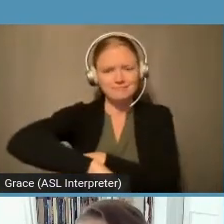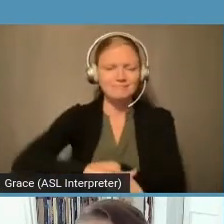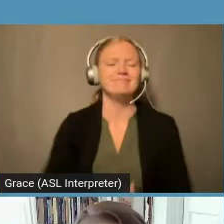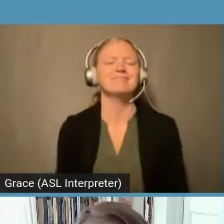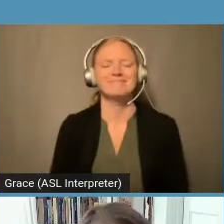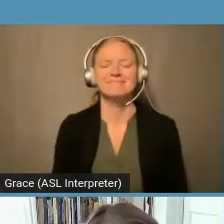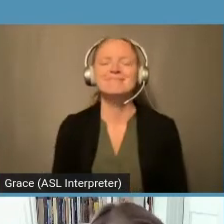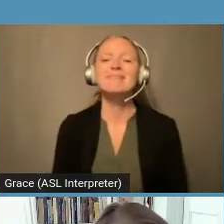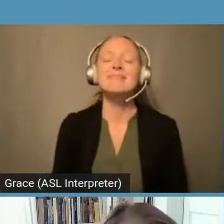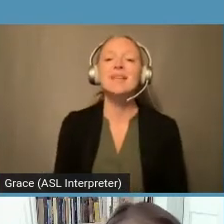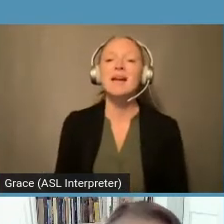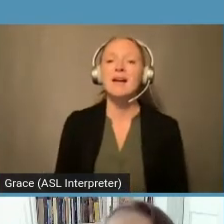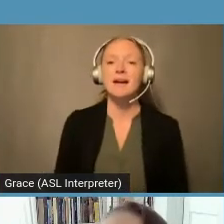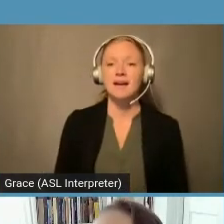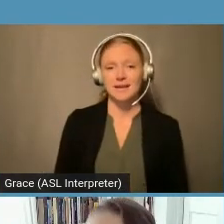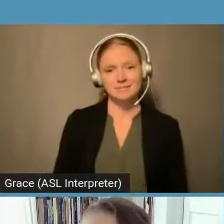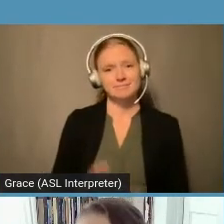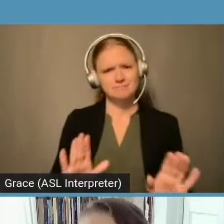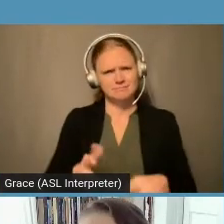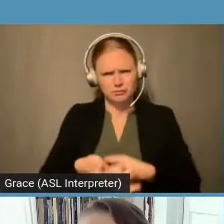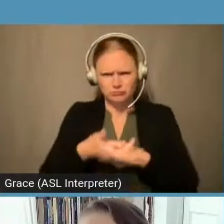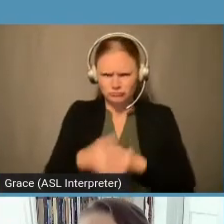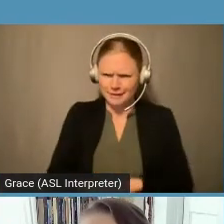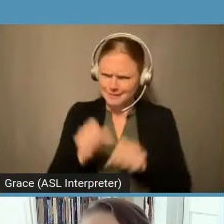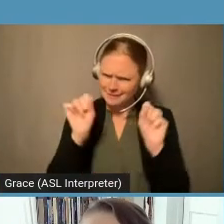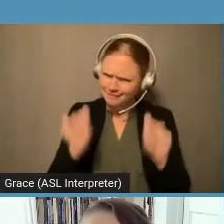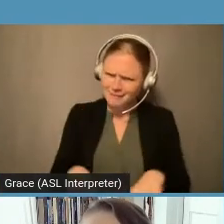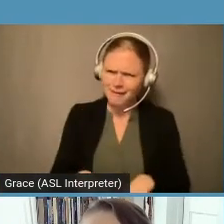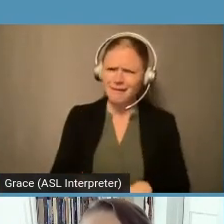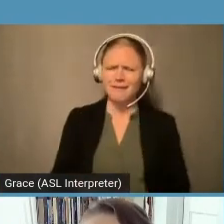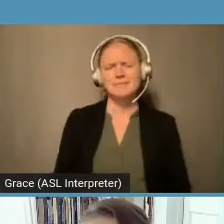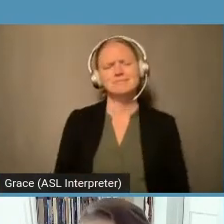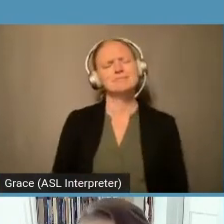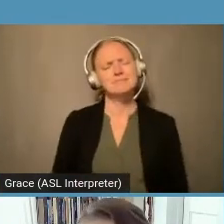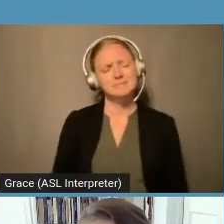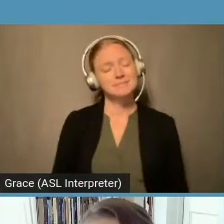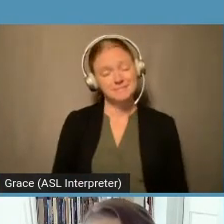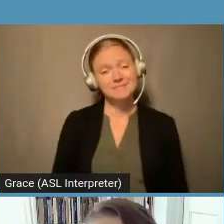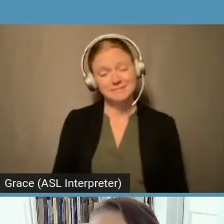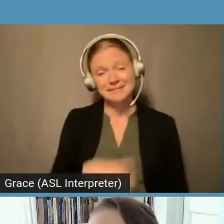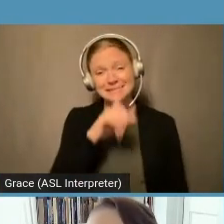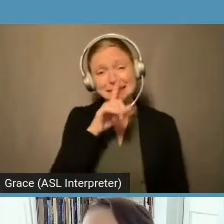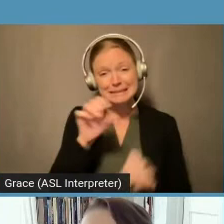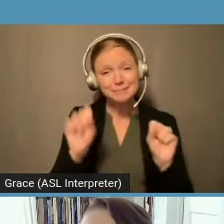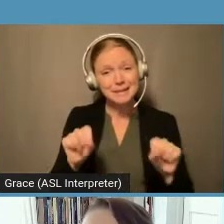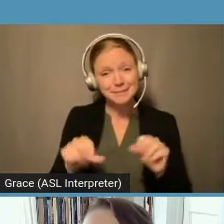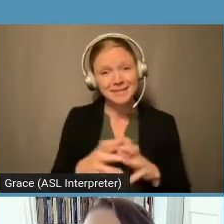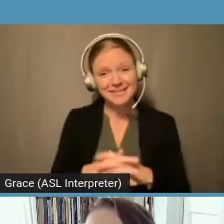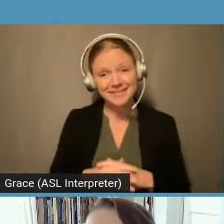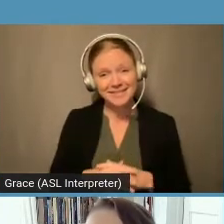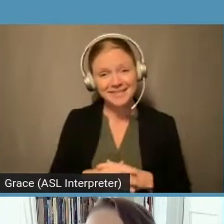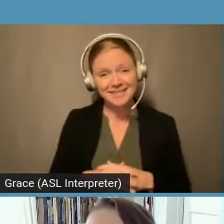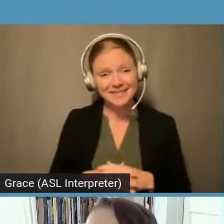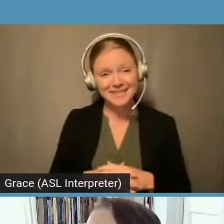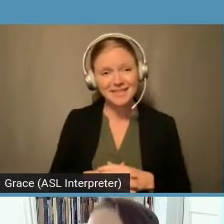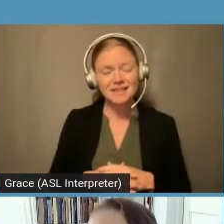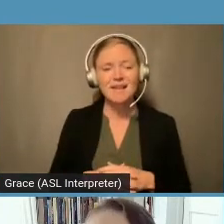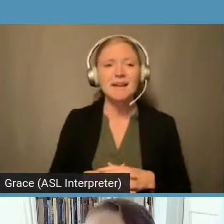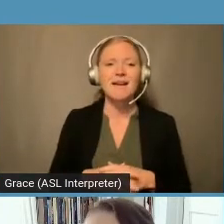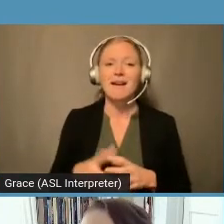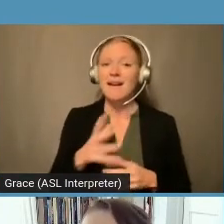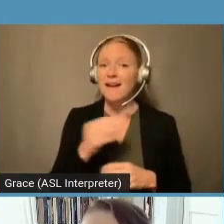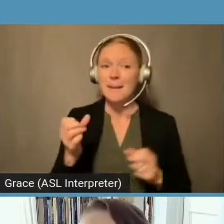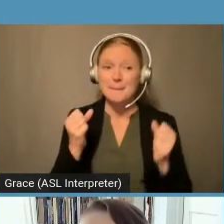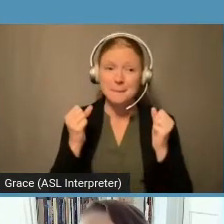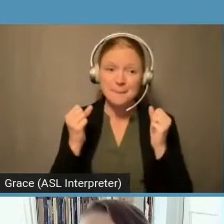sunset. So believe you can do it, because it is possible, and there are a lot of